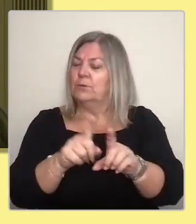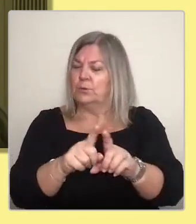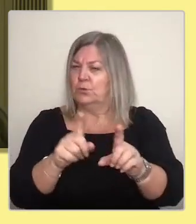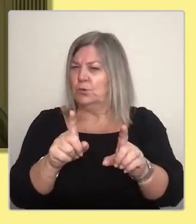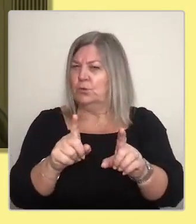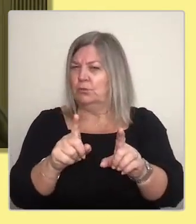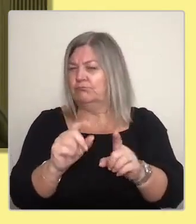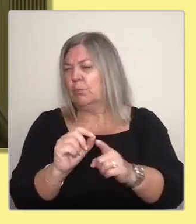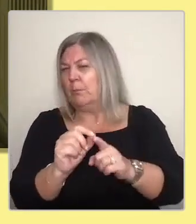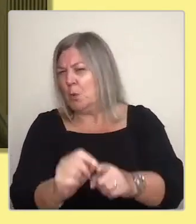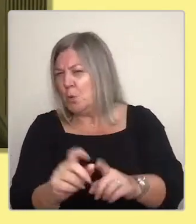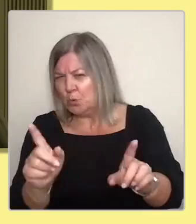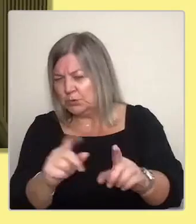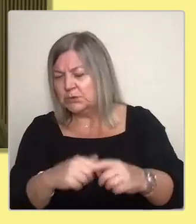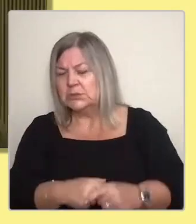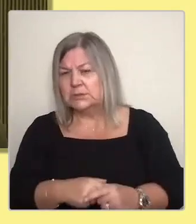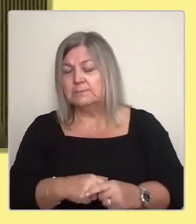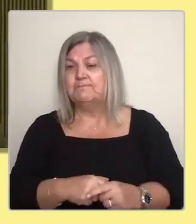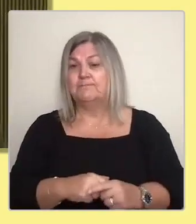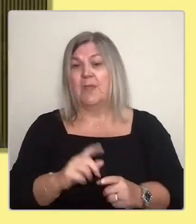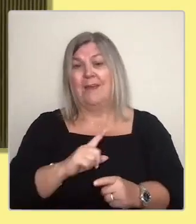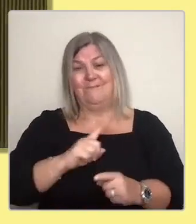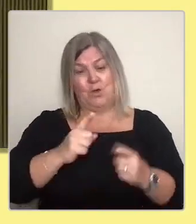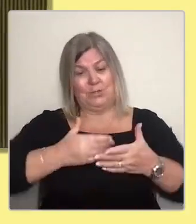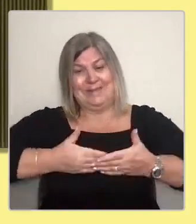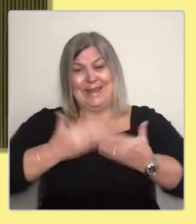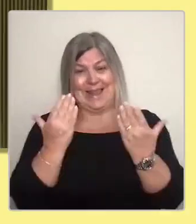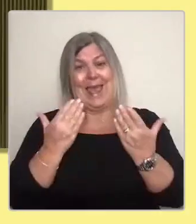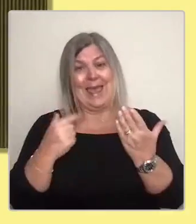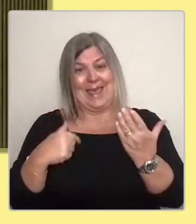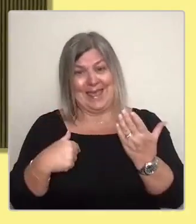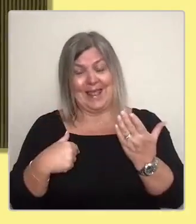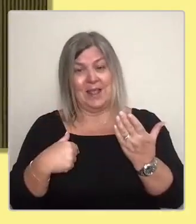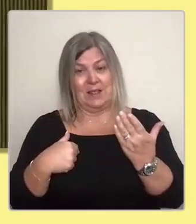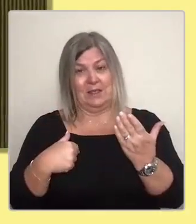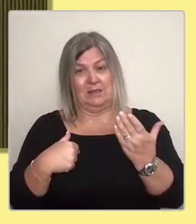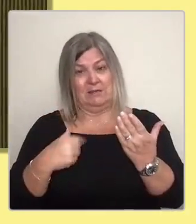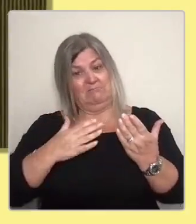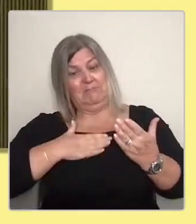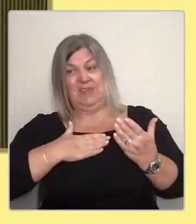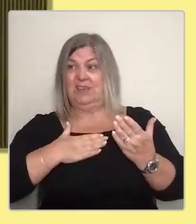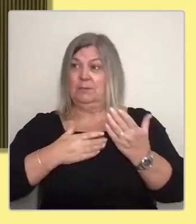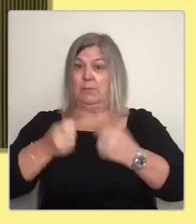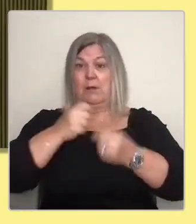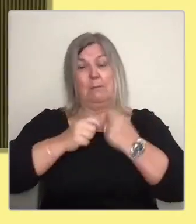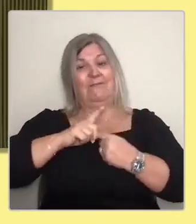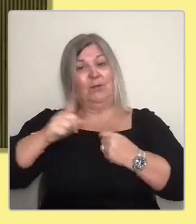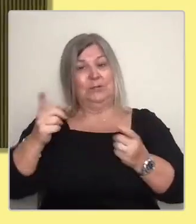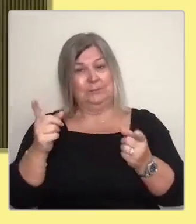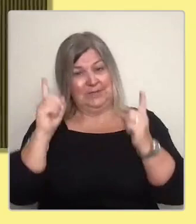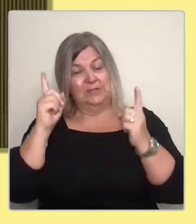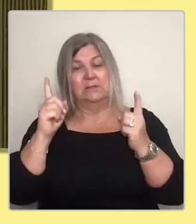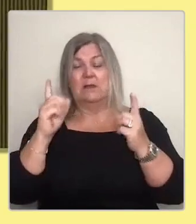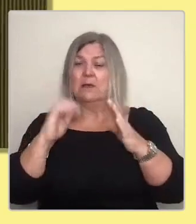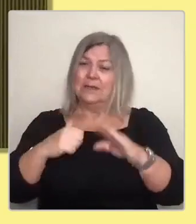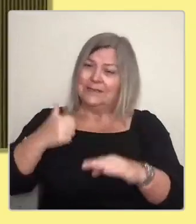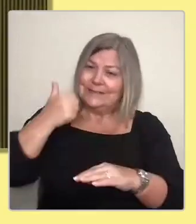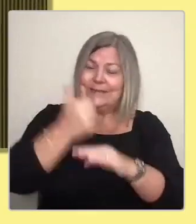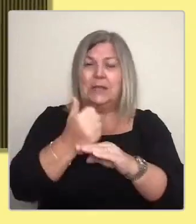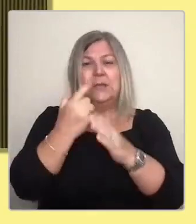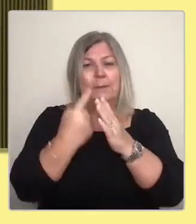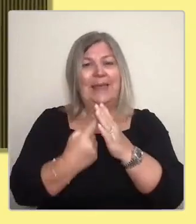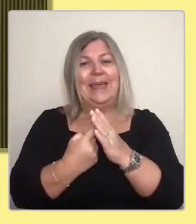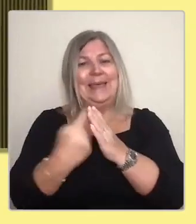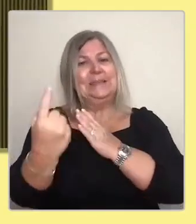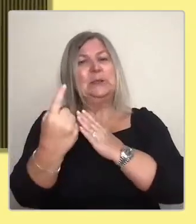I also on day one, I'm going to be setting up what I'm calling an independence commission. So for anyone that hasn't heard that